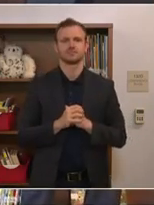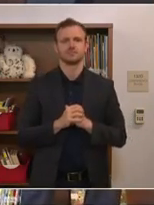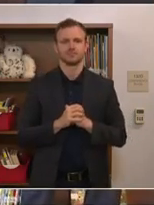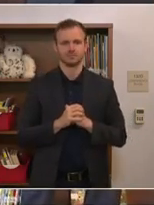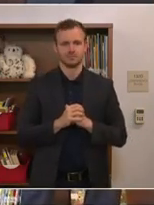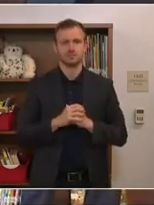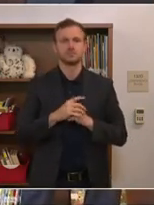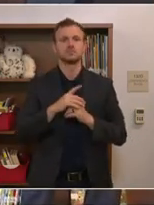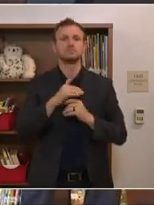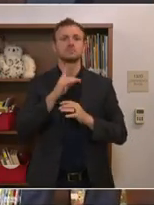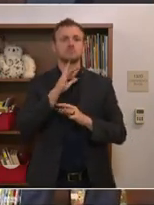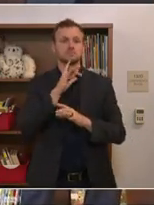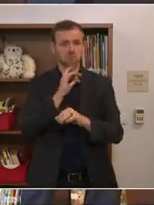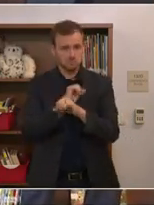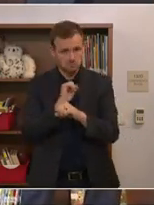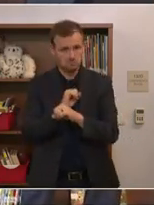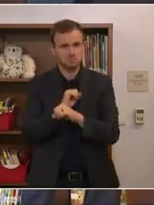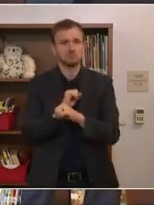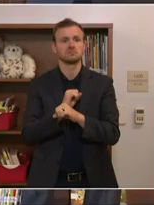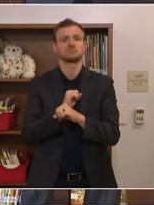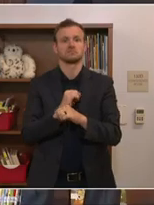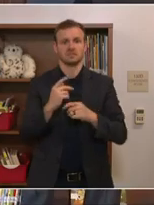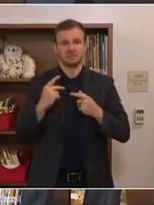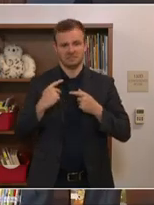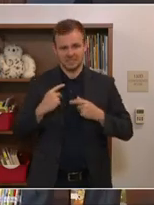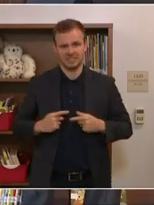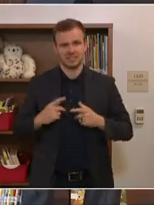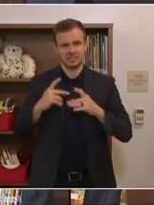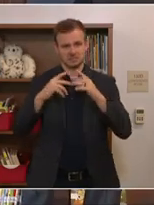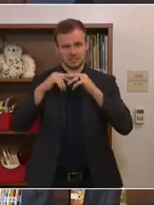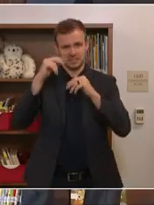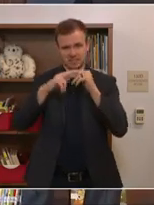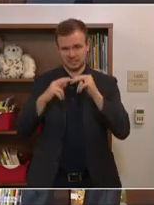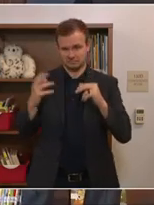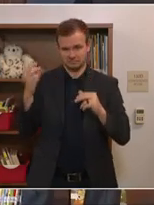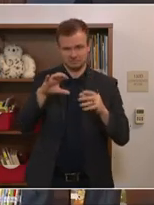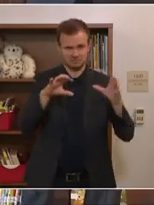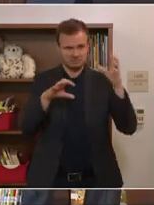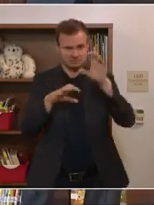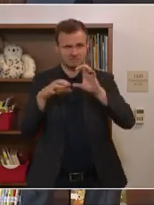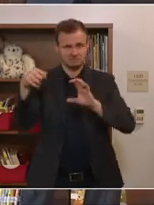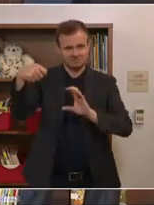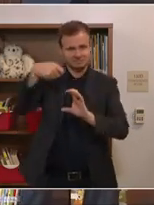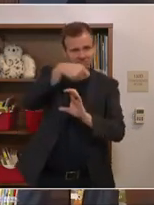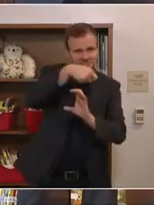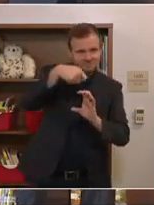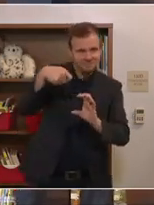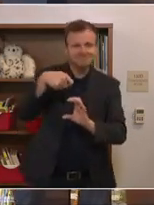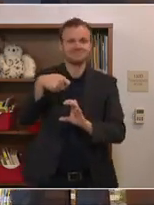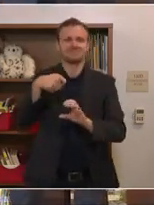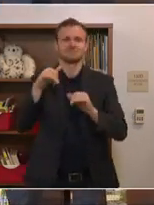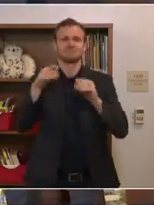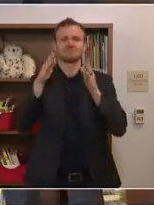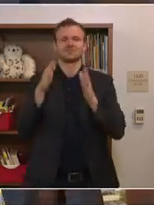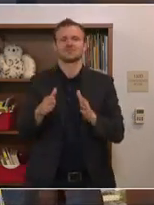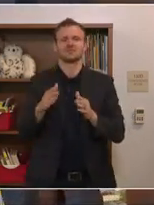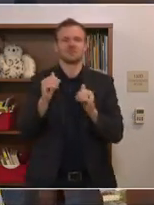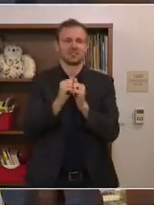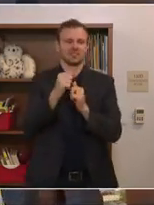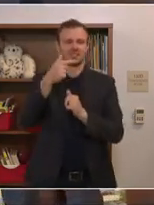all of the physical elements you see. And that's our general contracting partners at Gilbane. Raise your hand if you recognize.